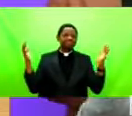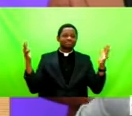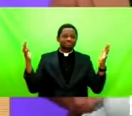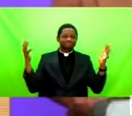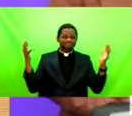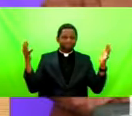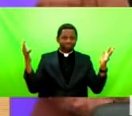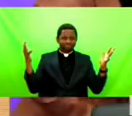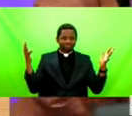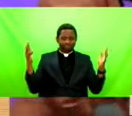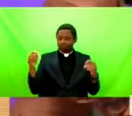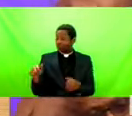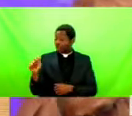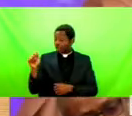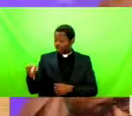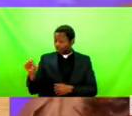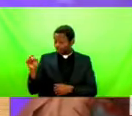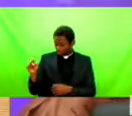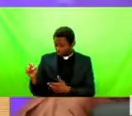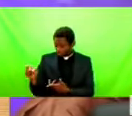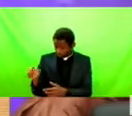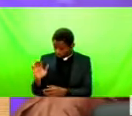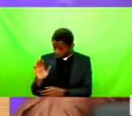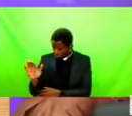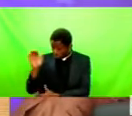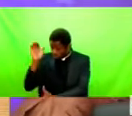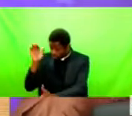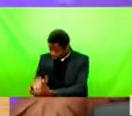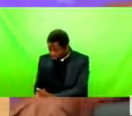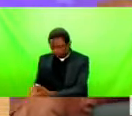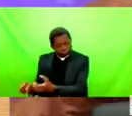An apostle has been supported by his wife,